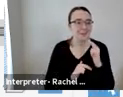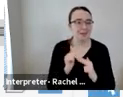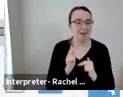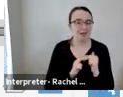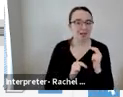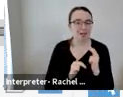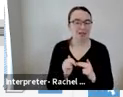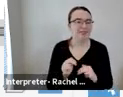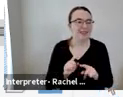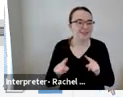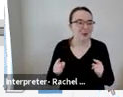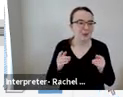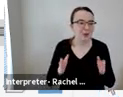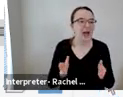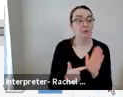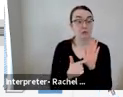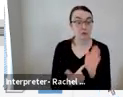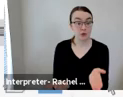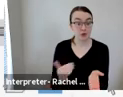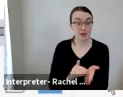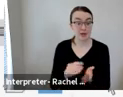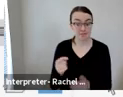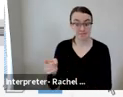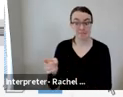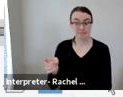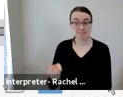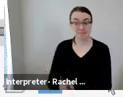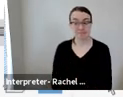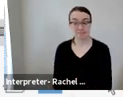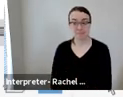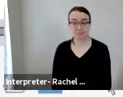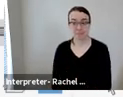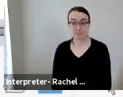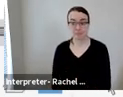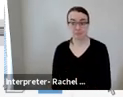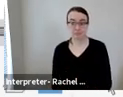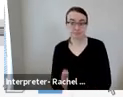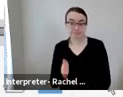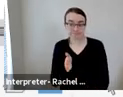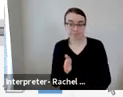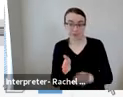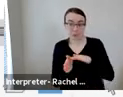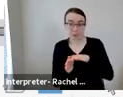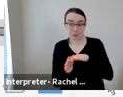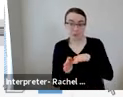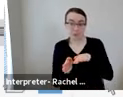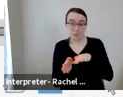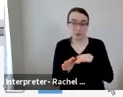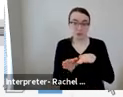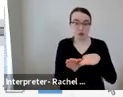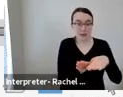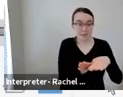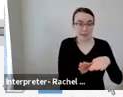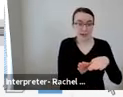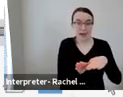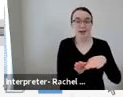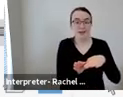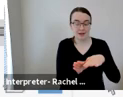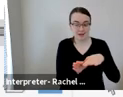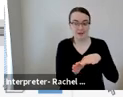way. I'll do that one more time on here, right? And I'll push that back in this